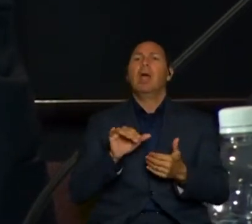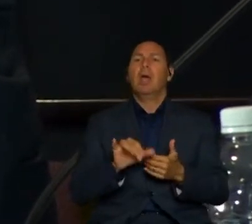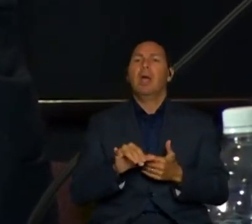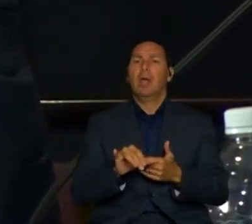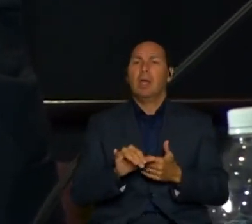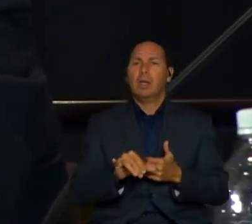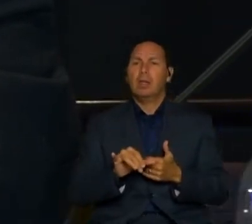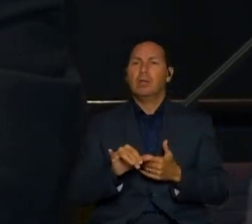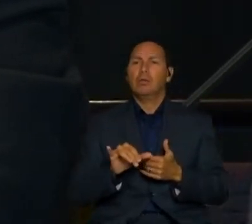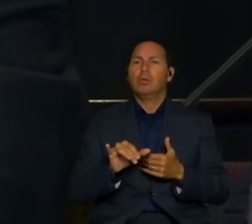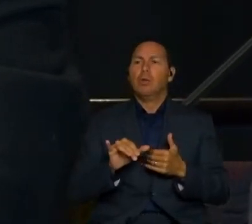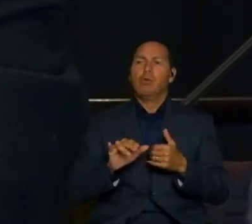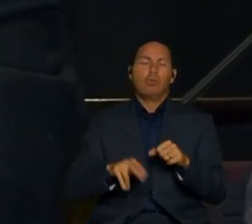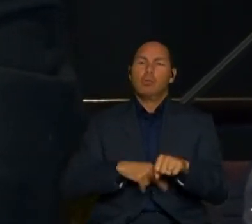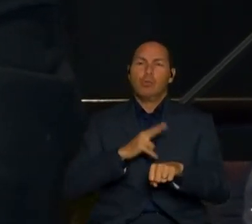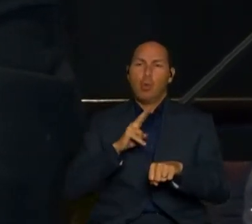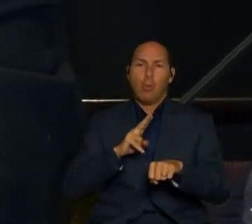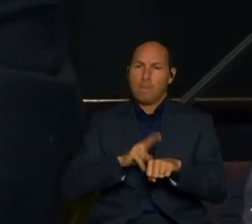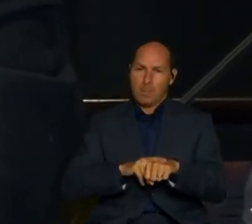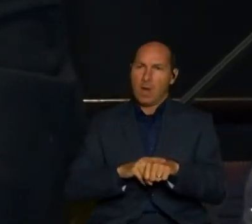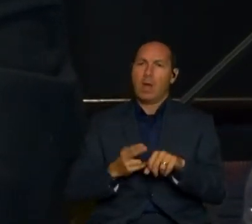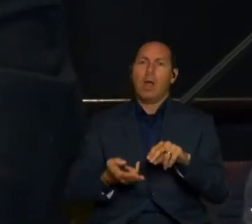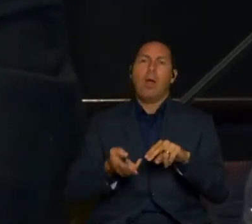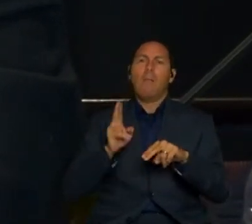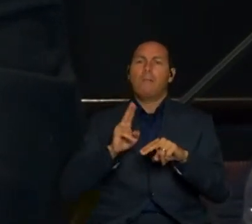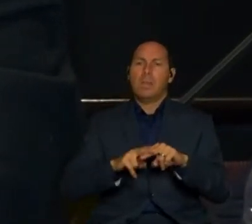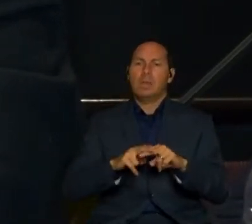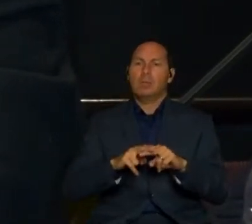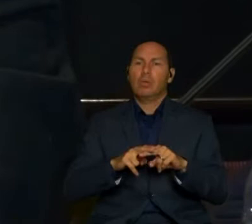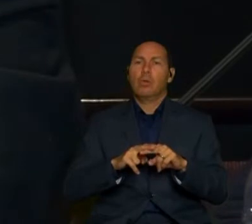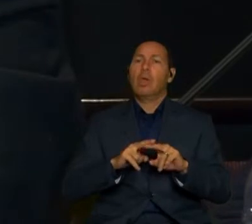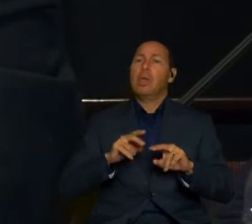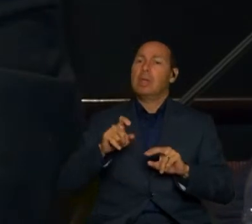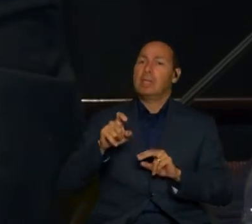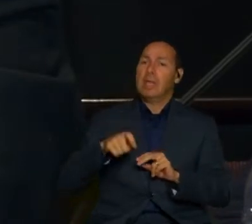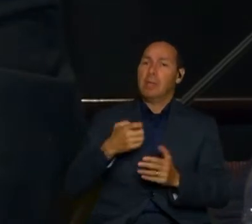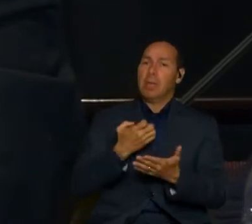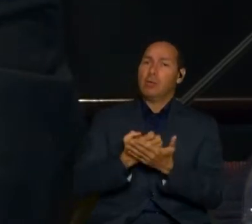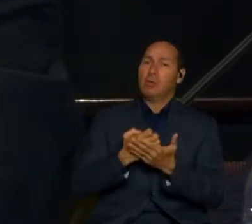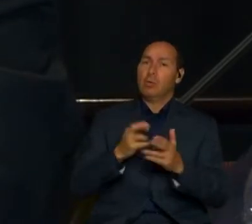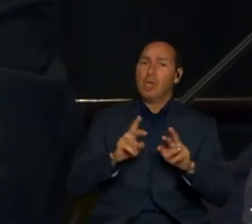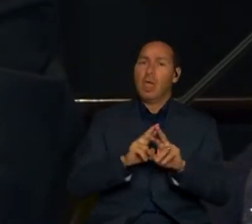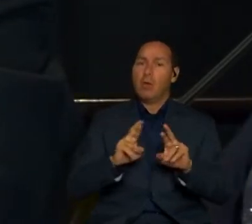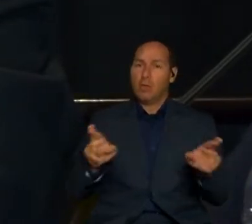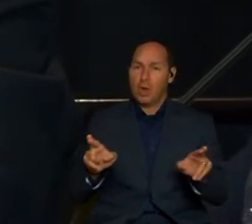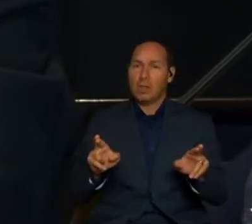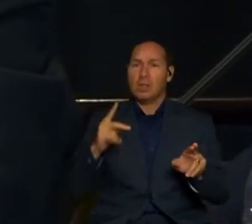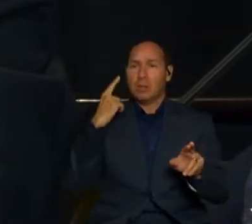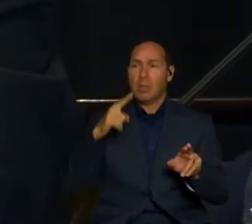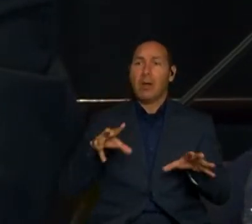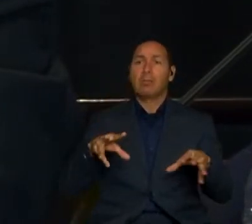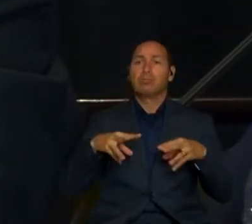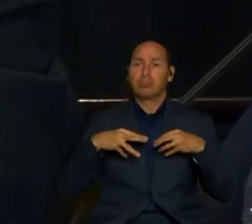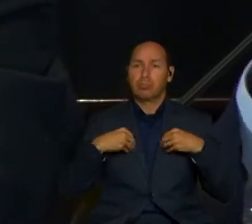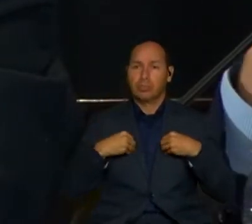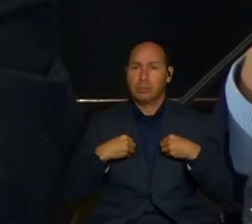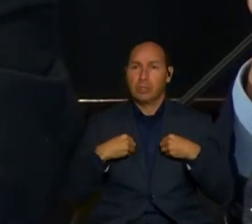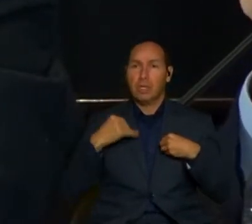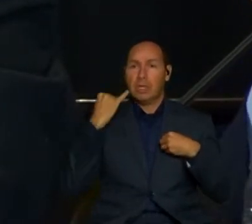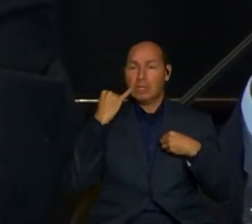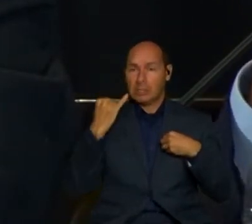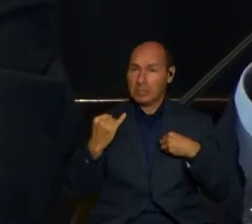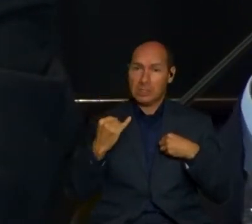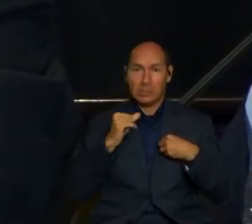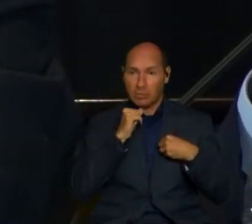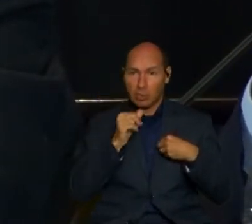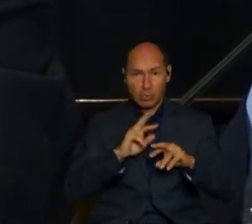in time, which are natural of the economy, are absorbed adequately by the corporation. Otherwise, we're going to end up in the same place